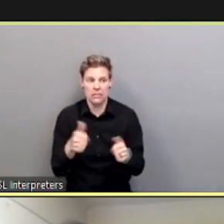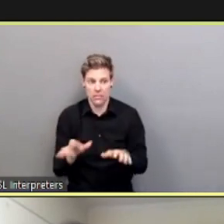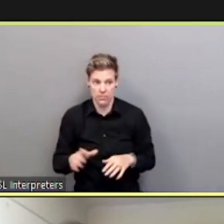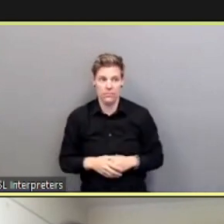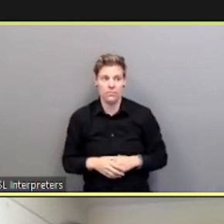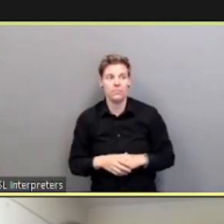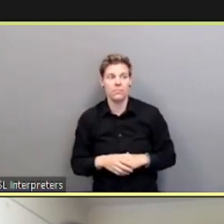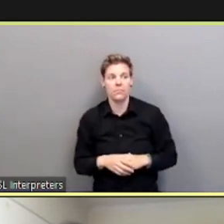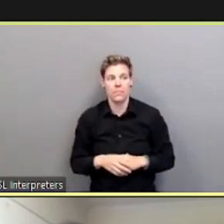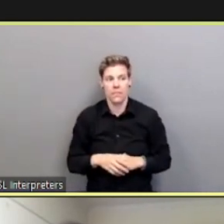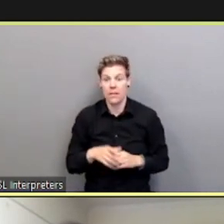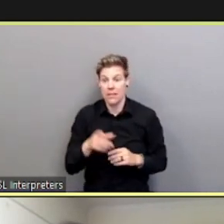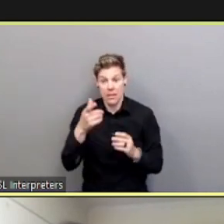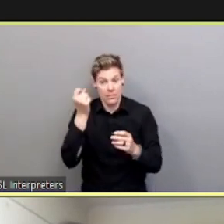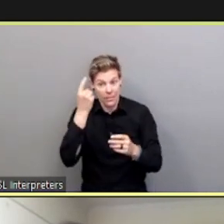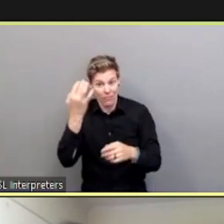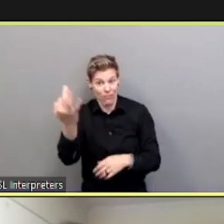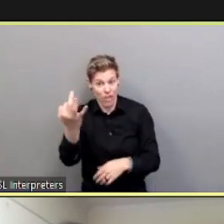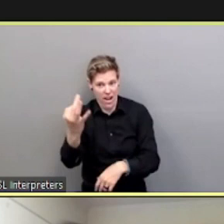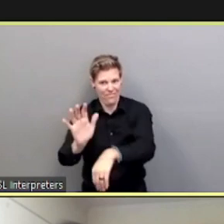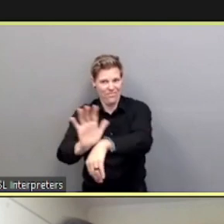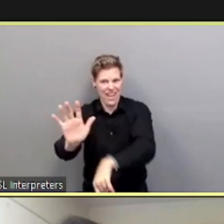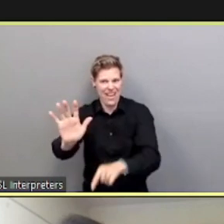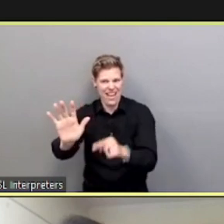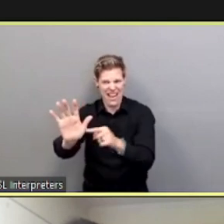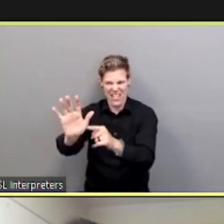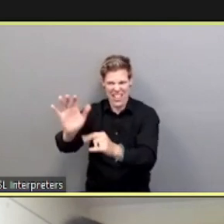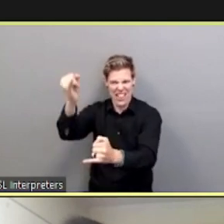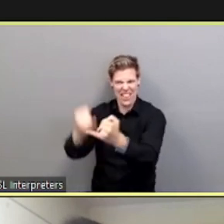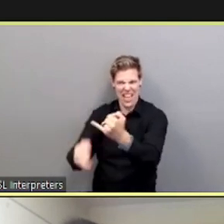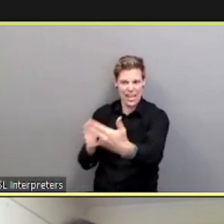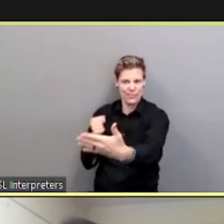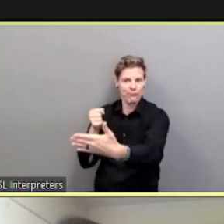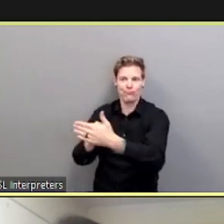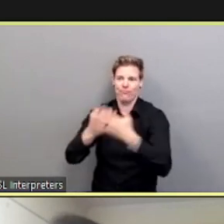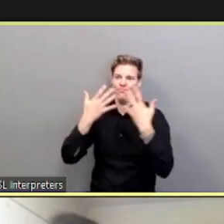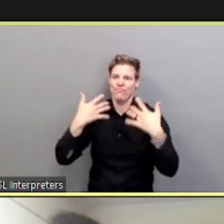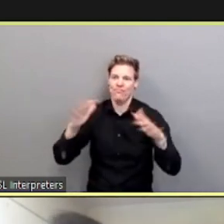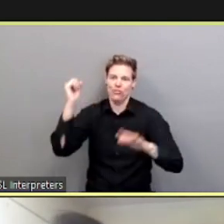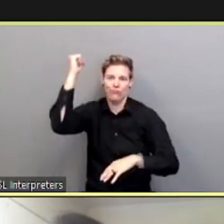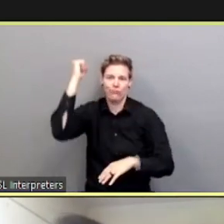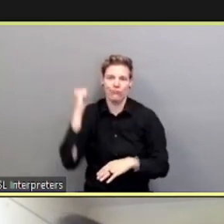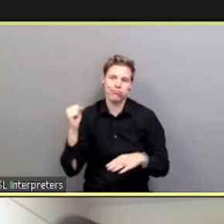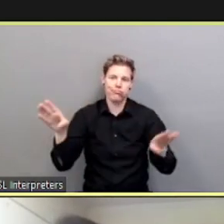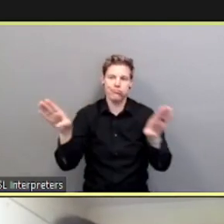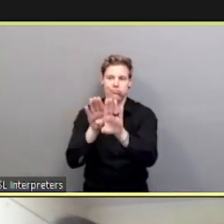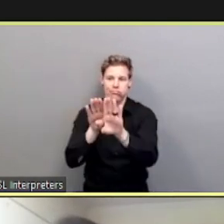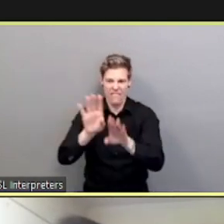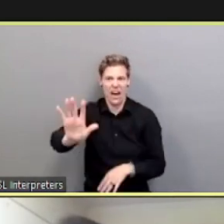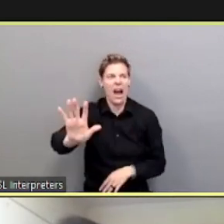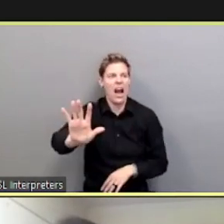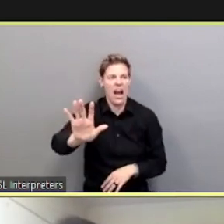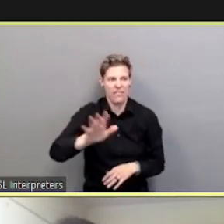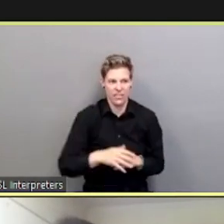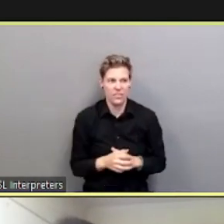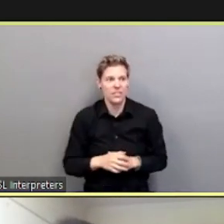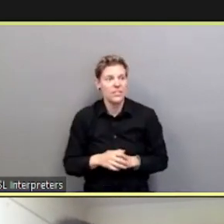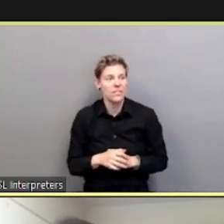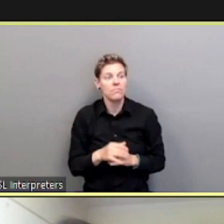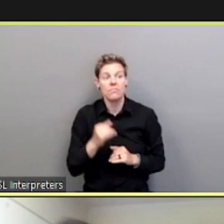just go to the vaccinenewmexico.org incentive registration site. So sign up if you haven't yet, and you'll get your